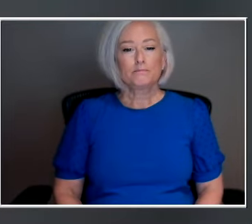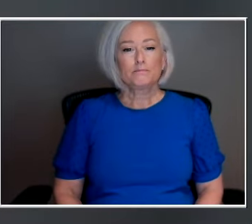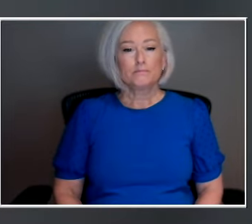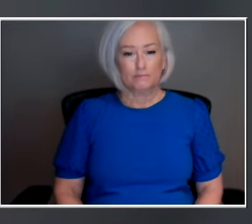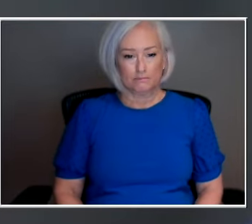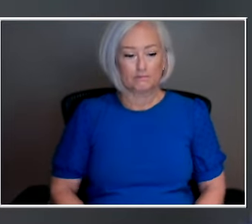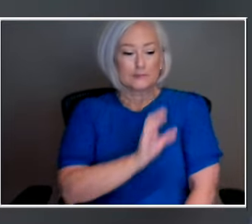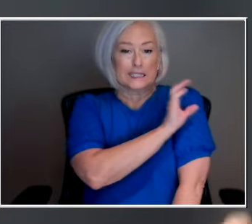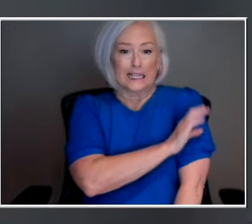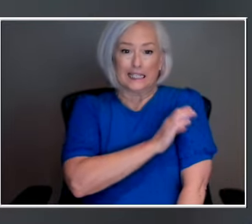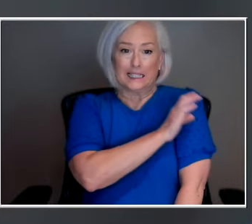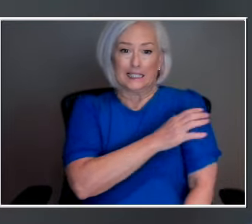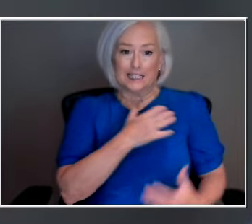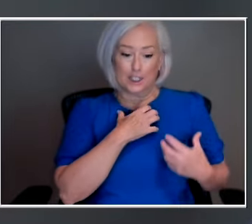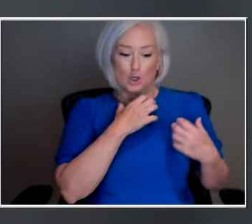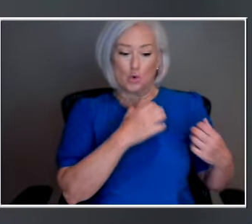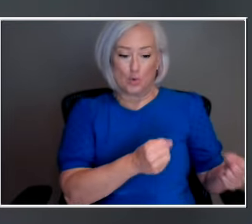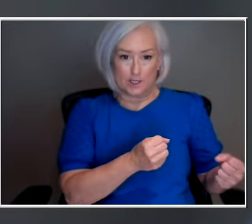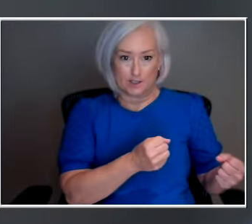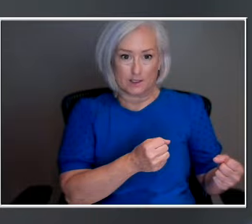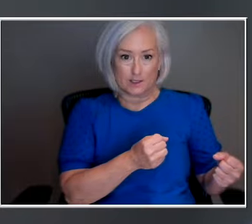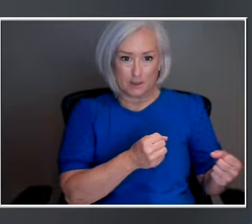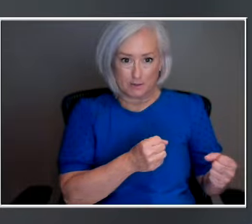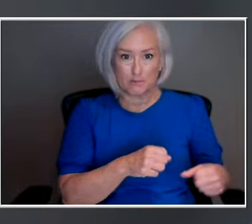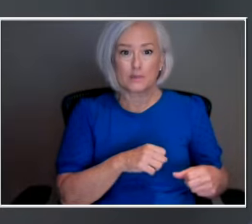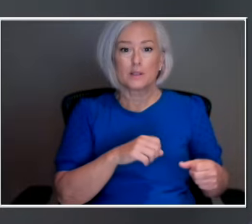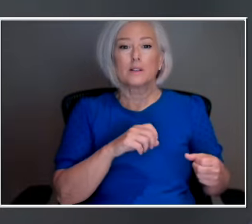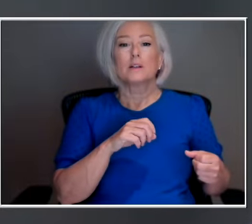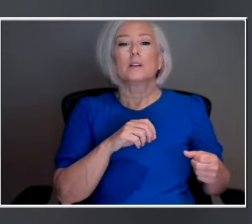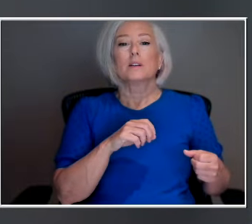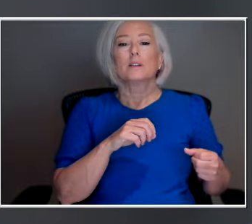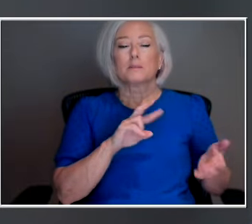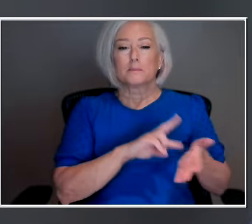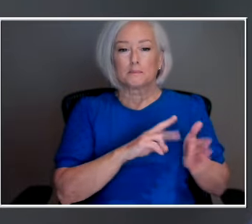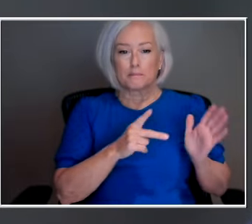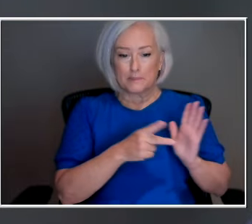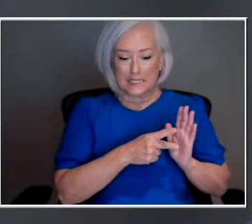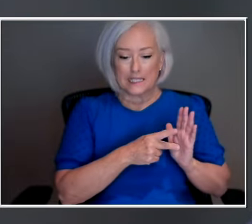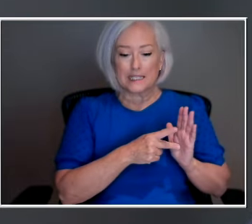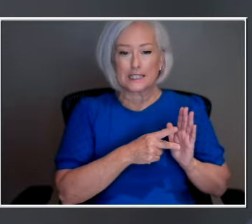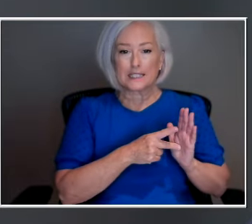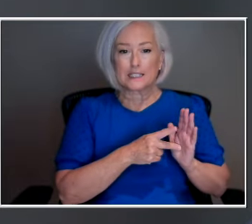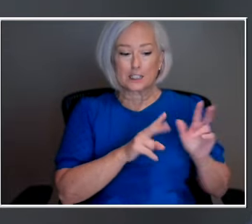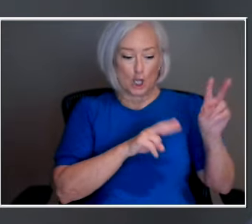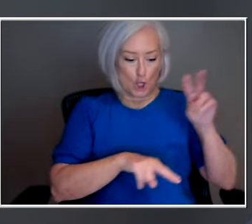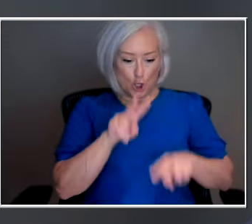clinical remission and pathologic remission. So clinical remission is looking at the patient's